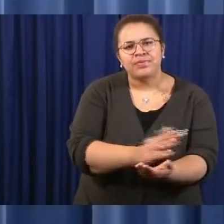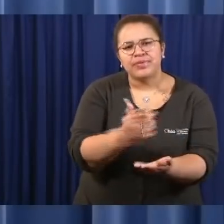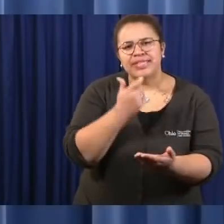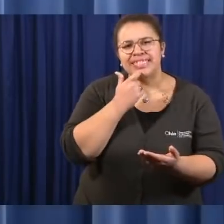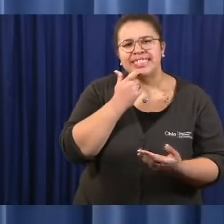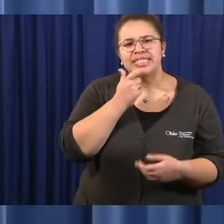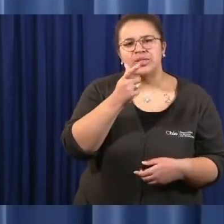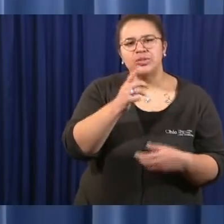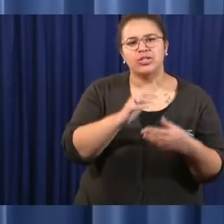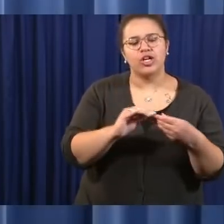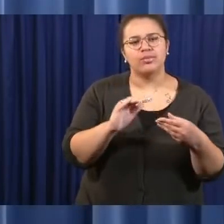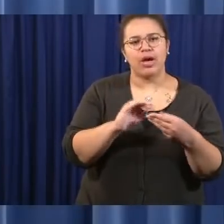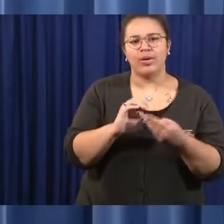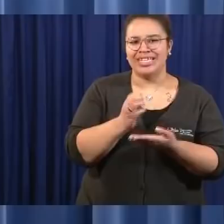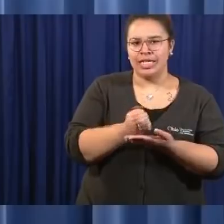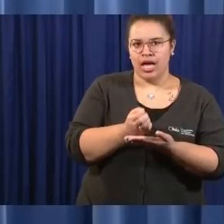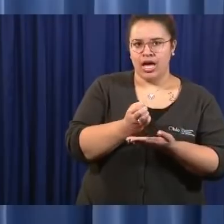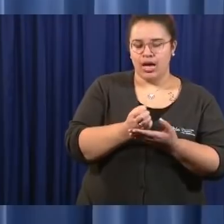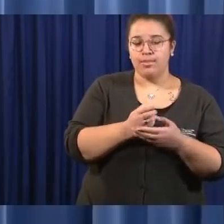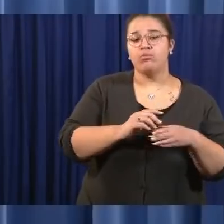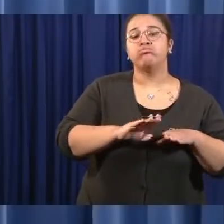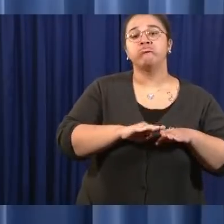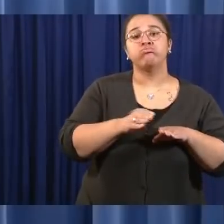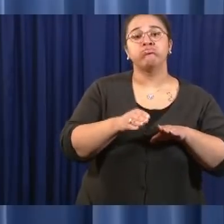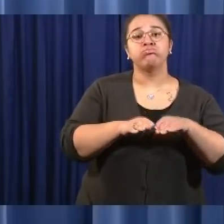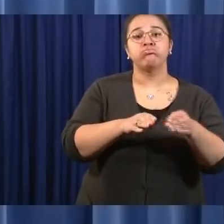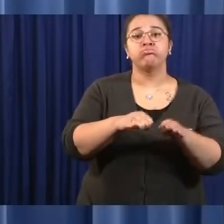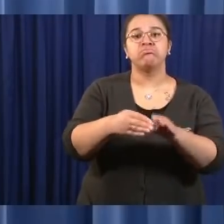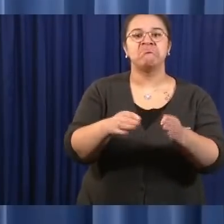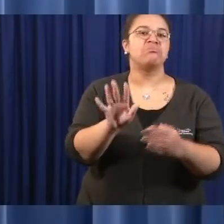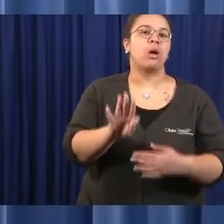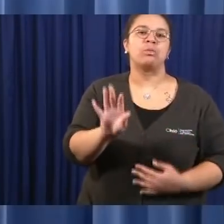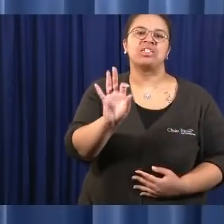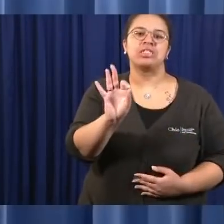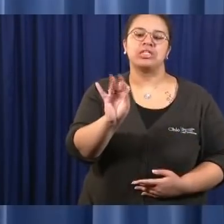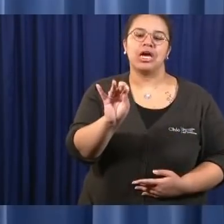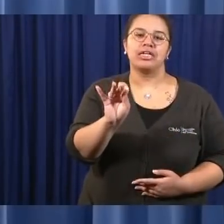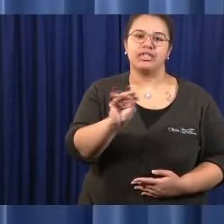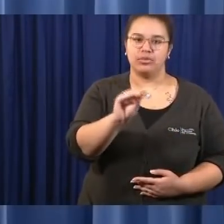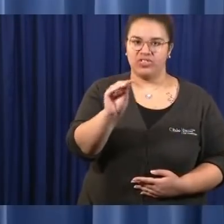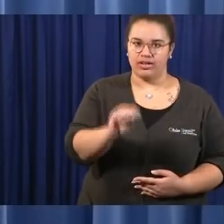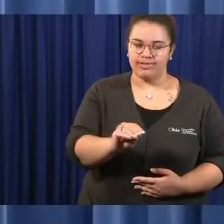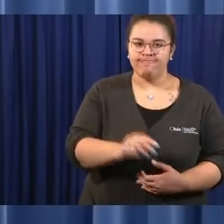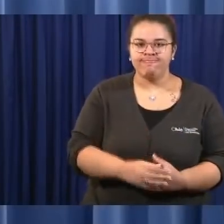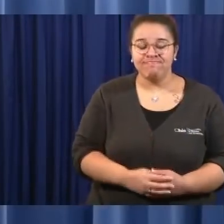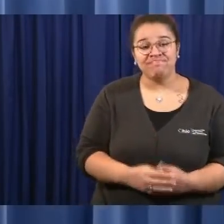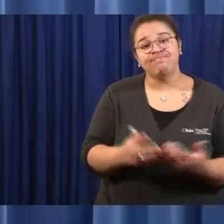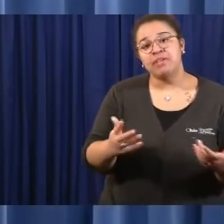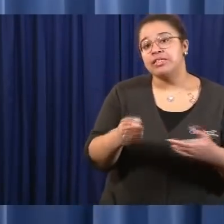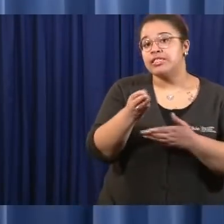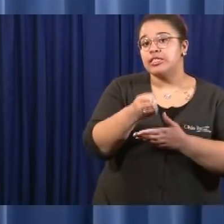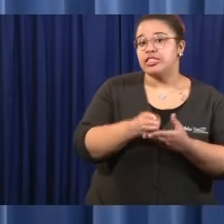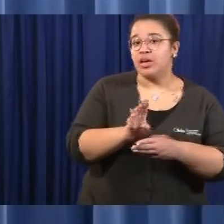economy tomorrow might be at 90%, but we understand that some establishments or business might not be able to function, not even